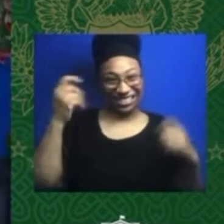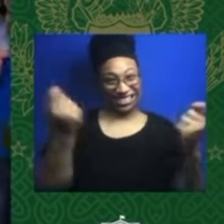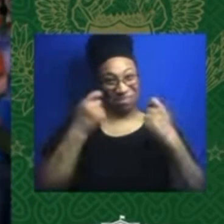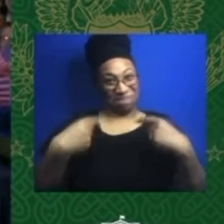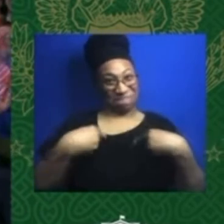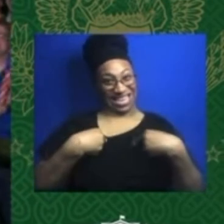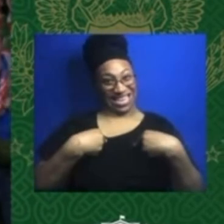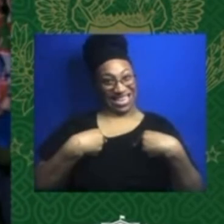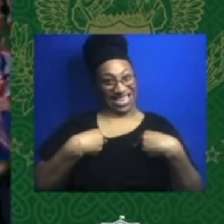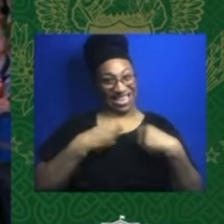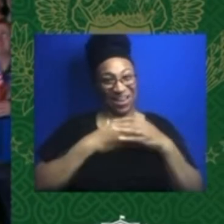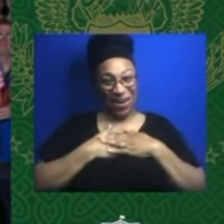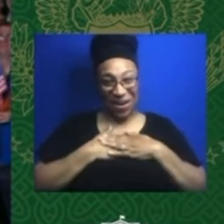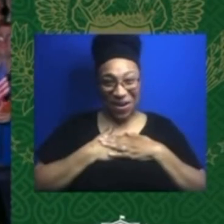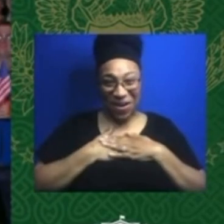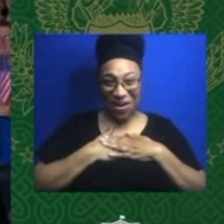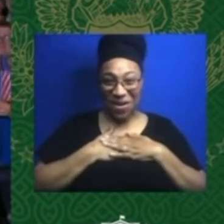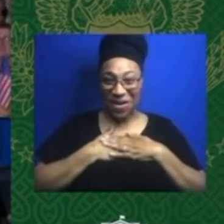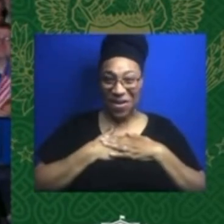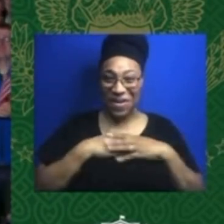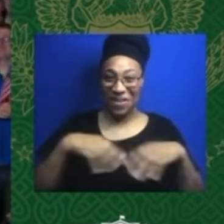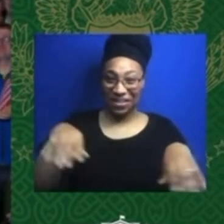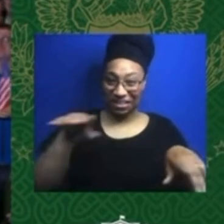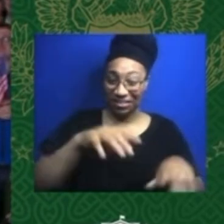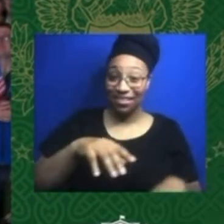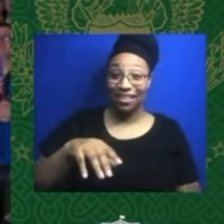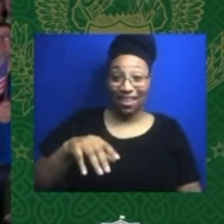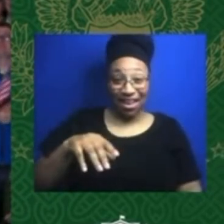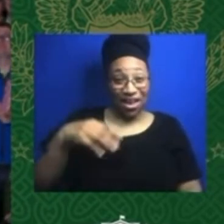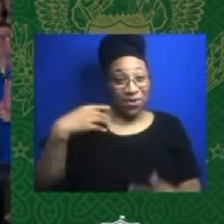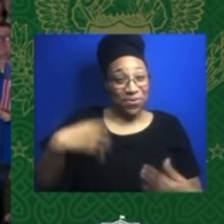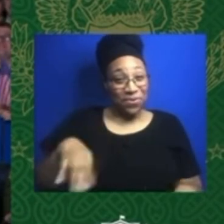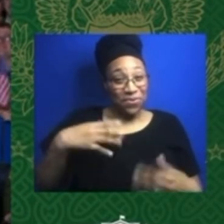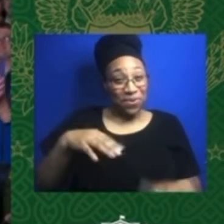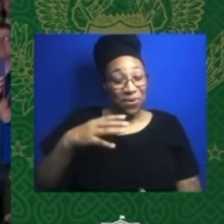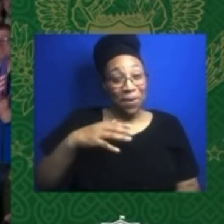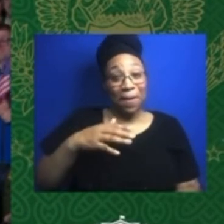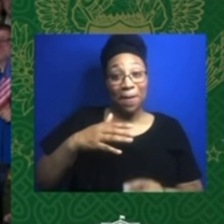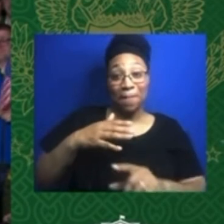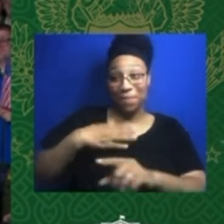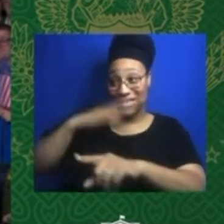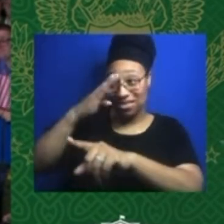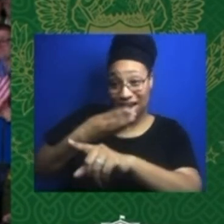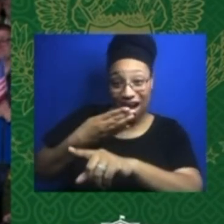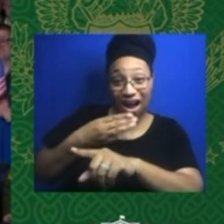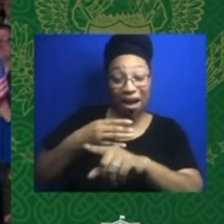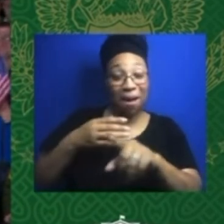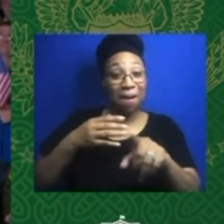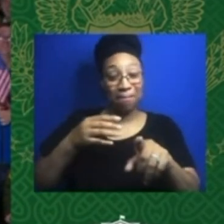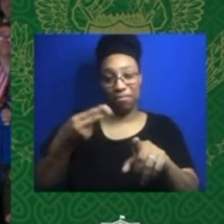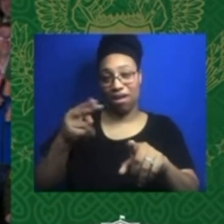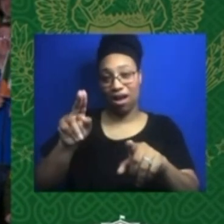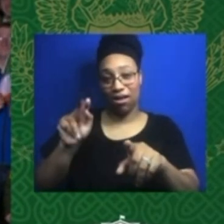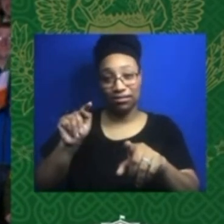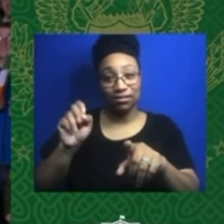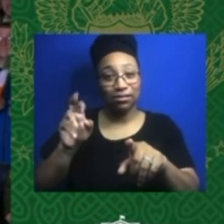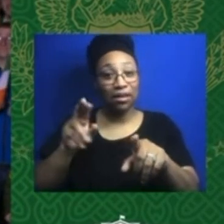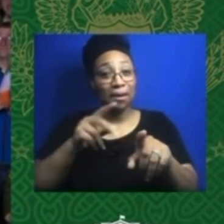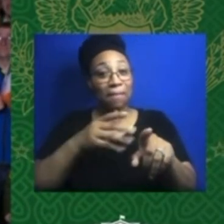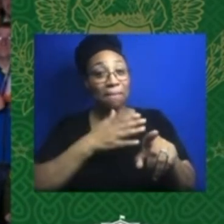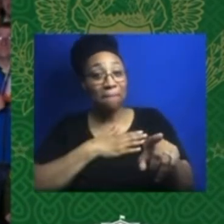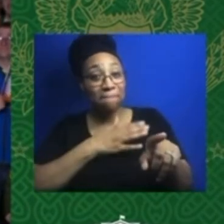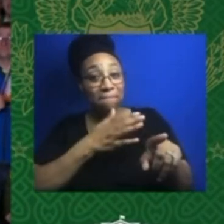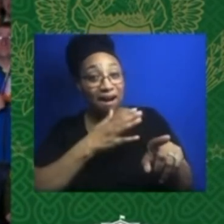My mother, my grandmother, who was maiden name was Blewett, they're smiling down on me right now. And I can tell you